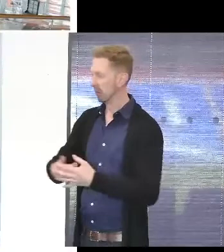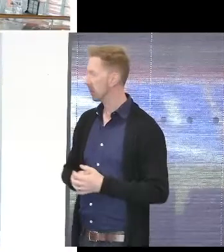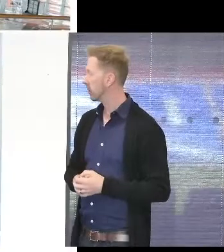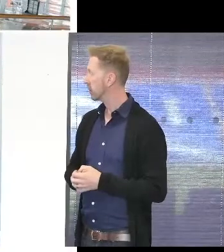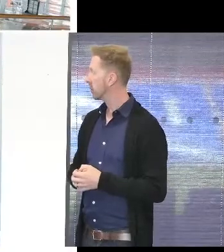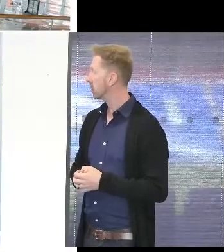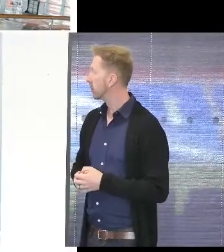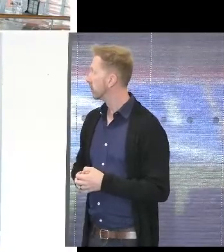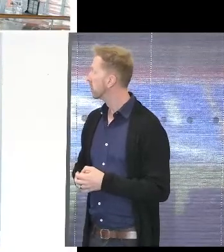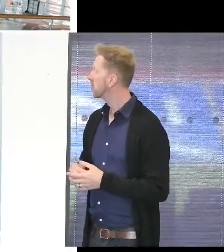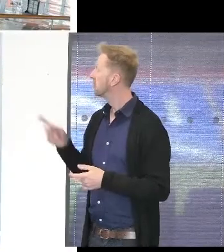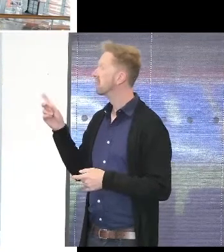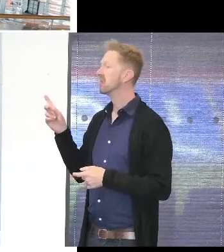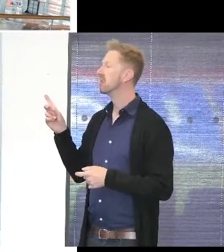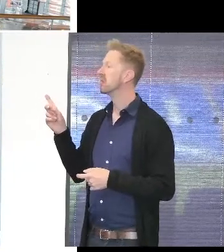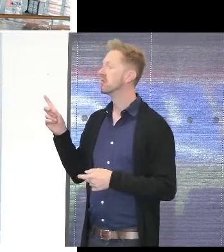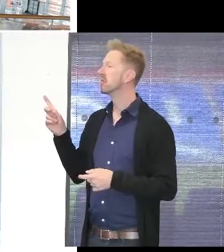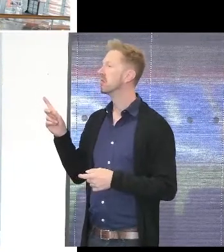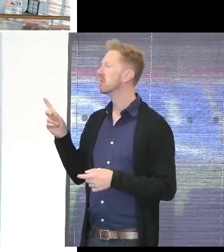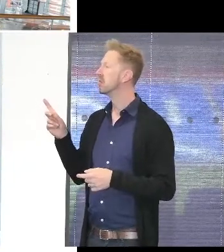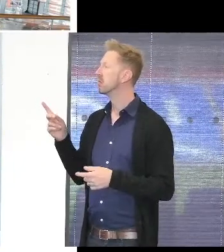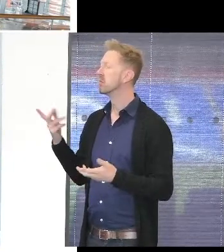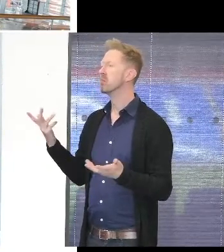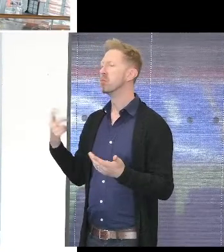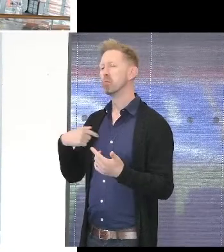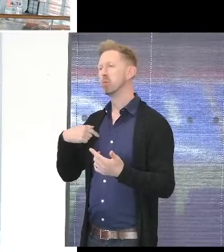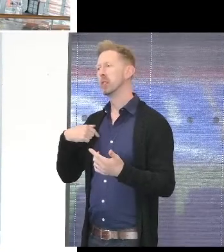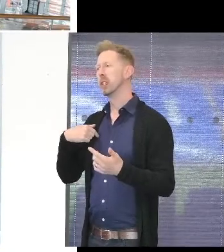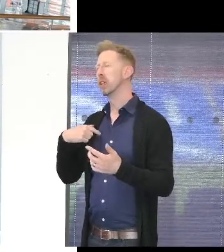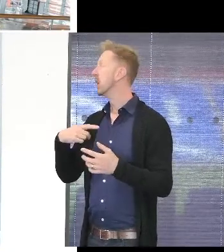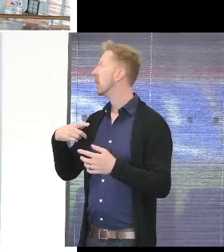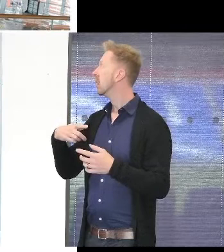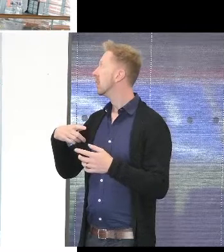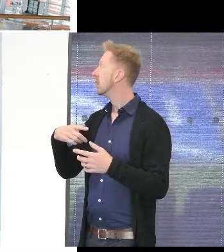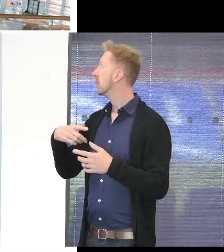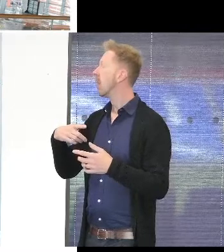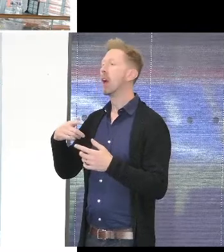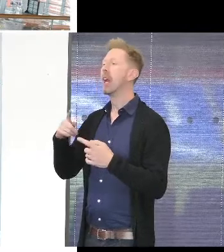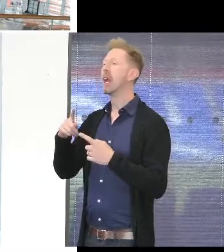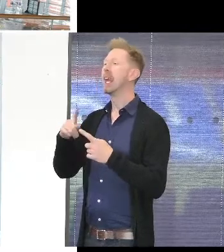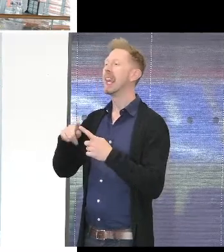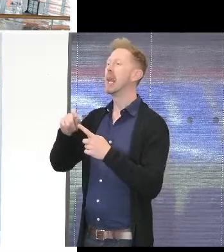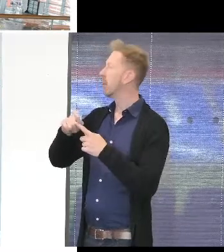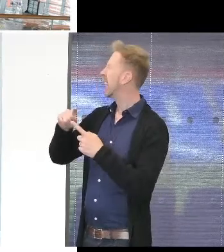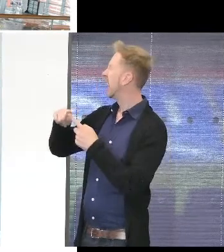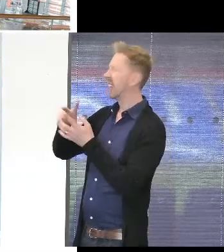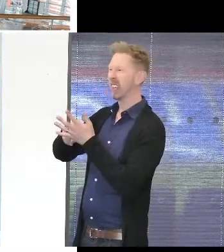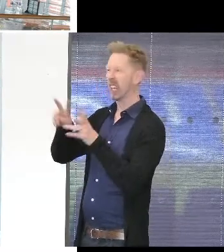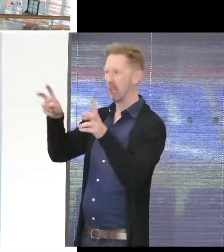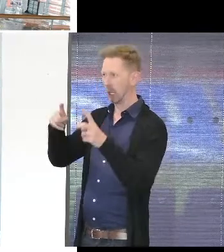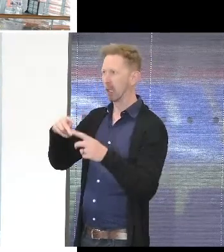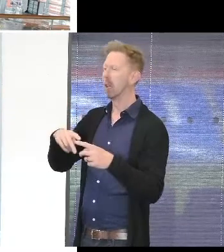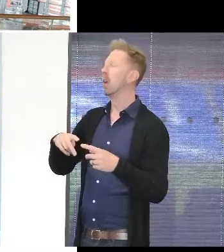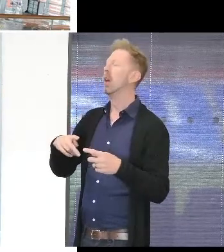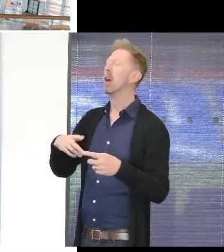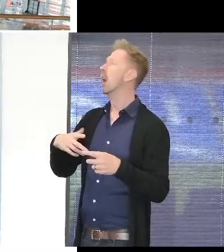So this is a bit about how we actually achieve what it is we're trying to do with EPEV. One-to-one mentoring is at the core of it, and there's a